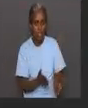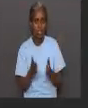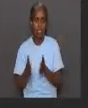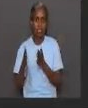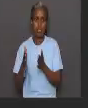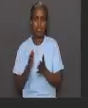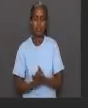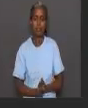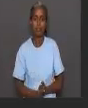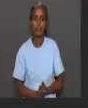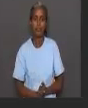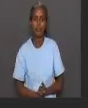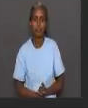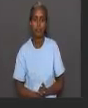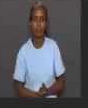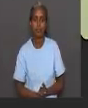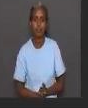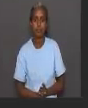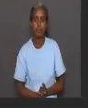Students, let's get ready.